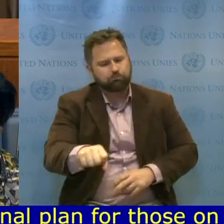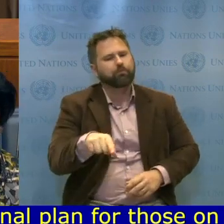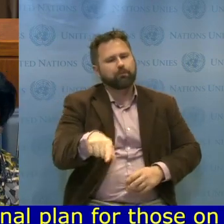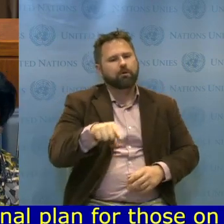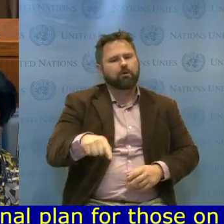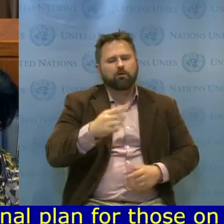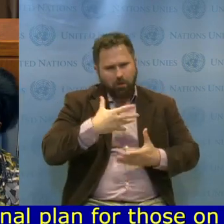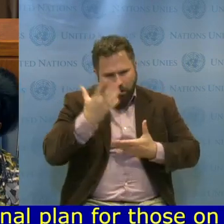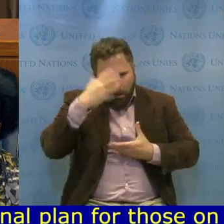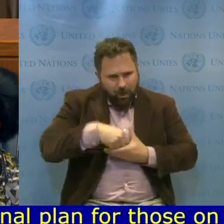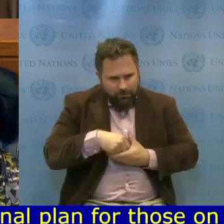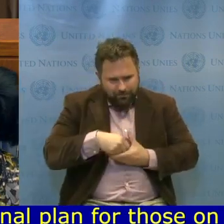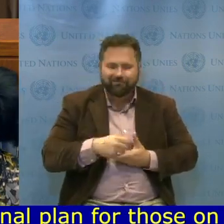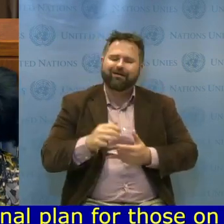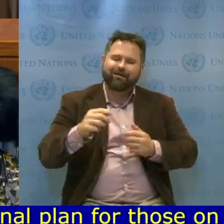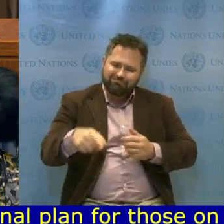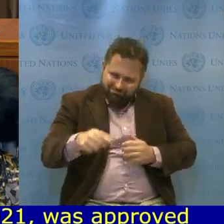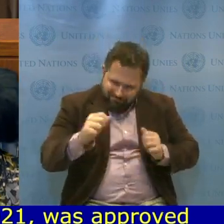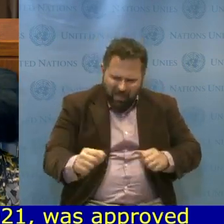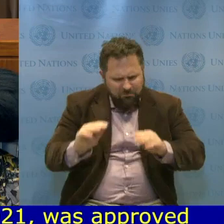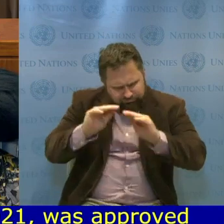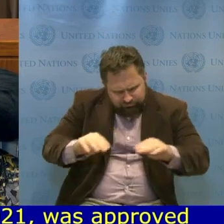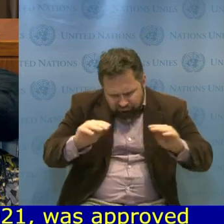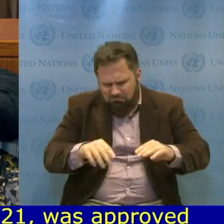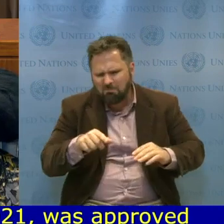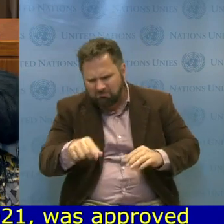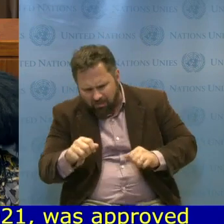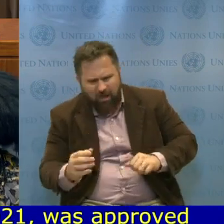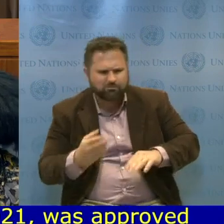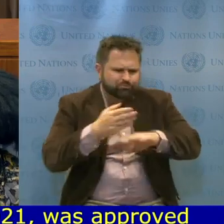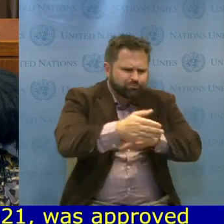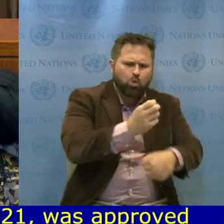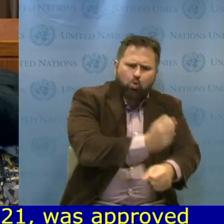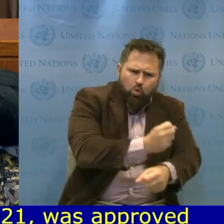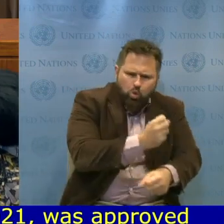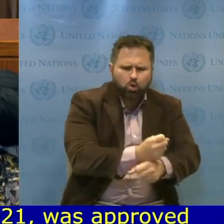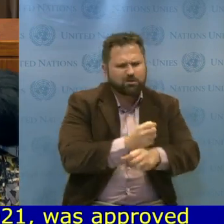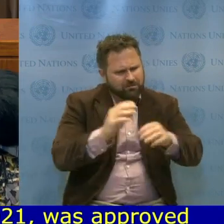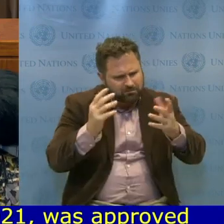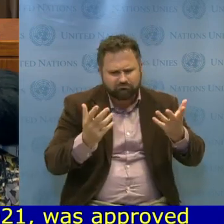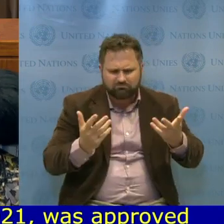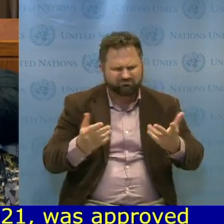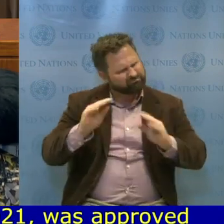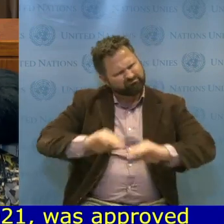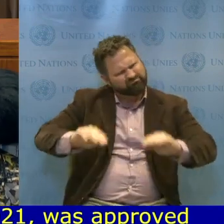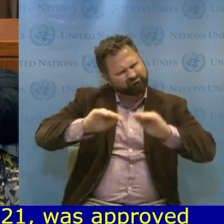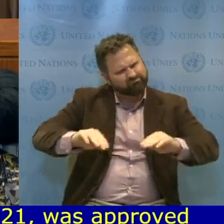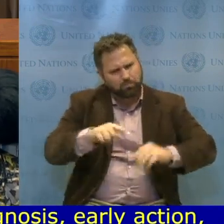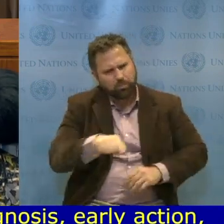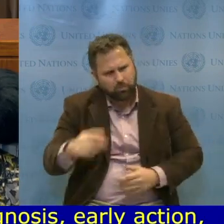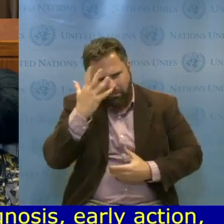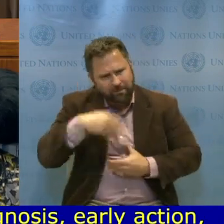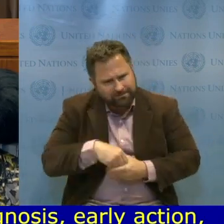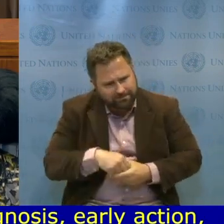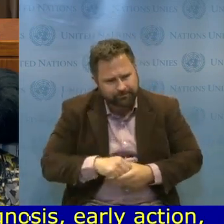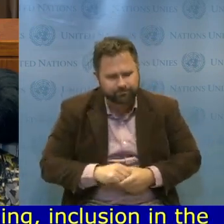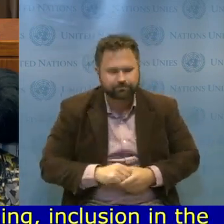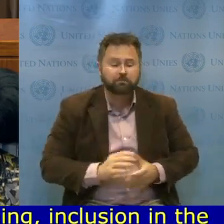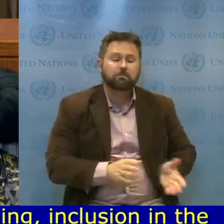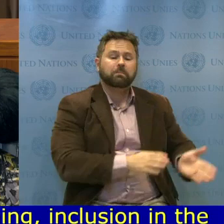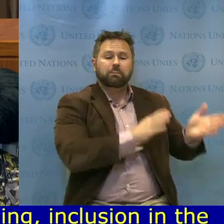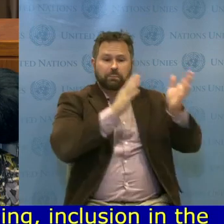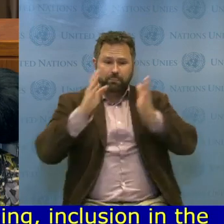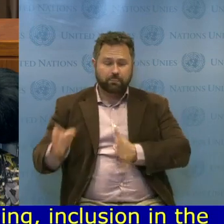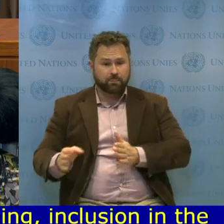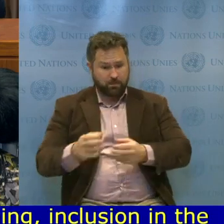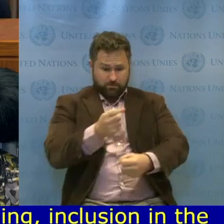training, inclusion in the labour market here. When it comes to labour and social protection,